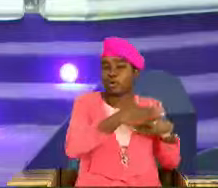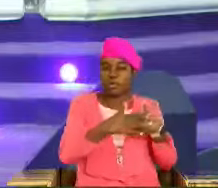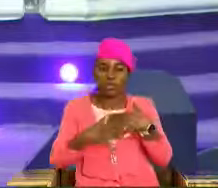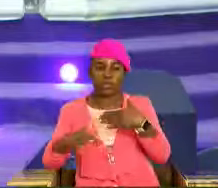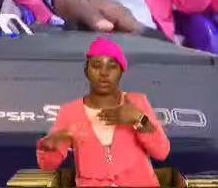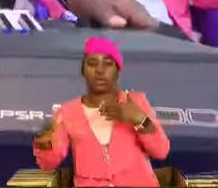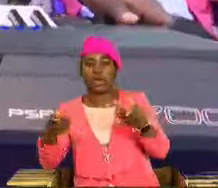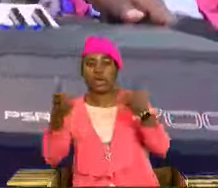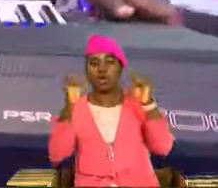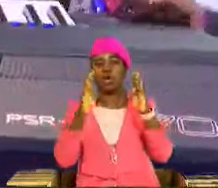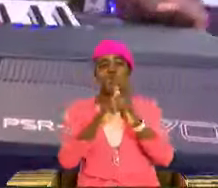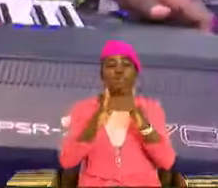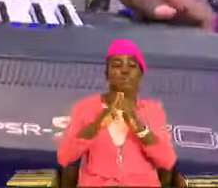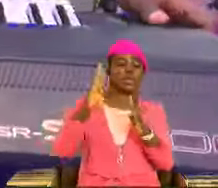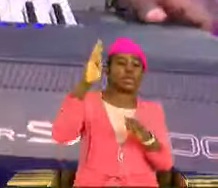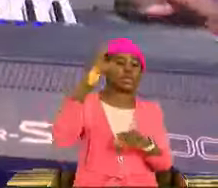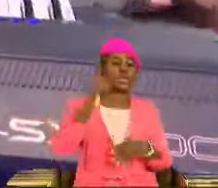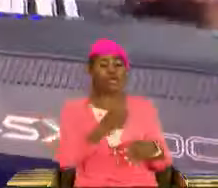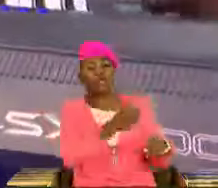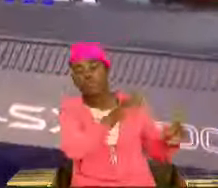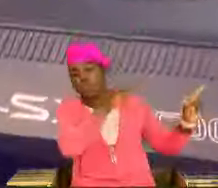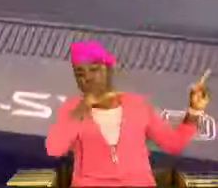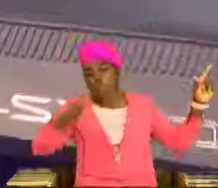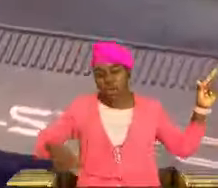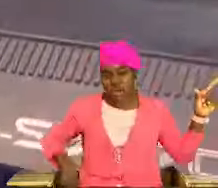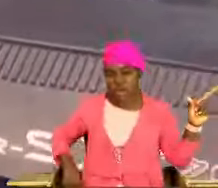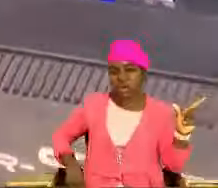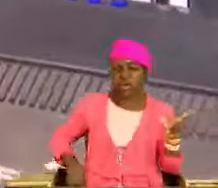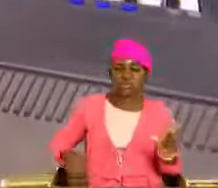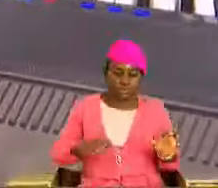up Lord cominging up